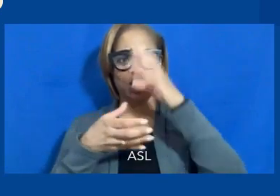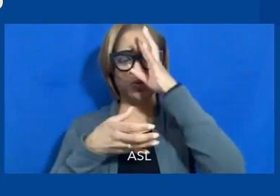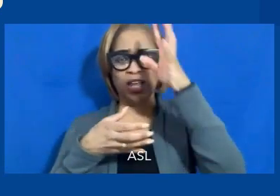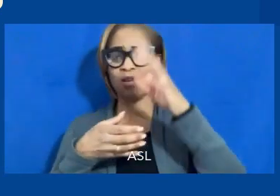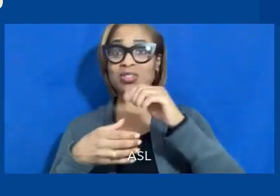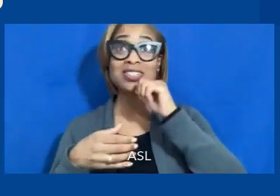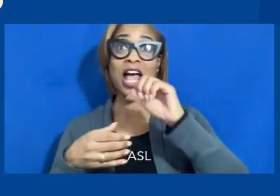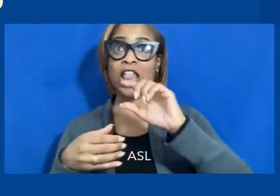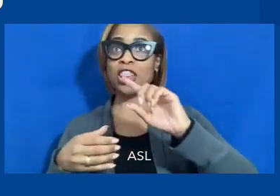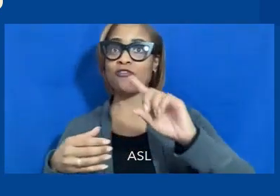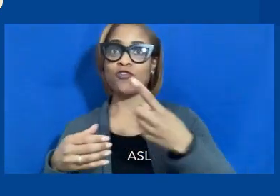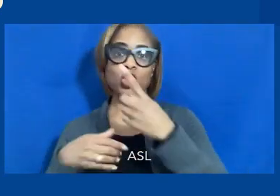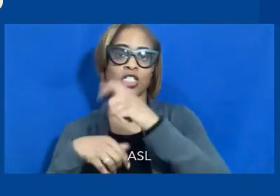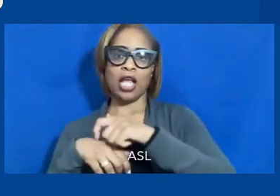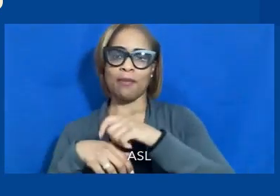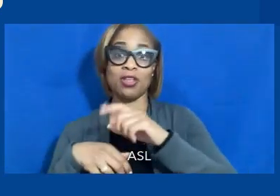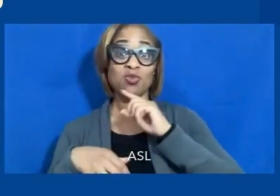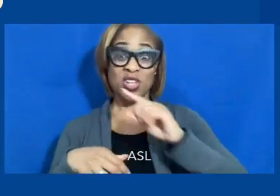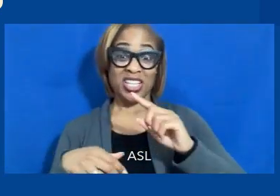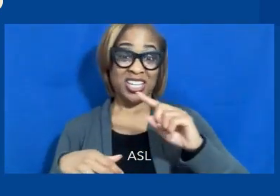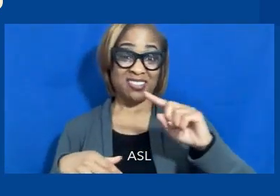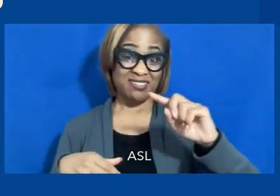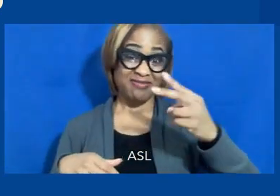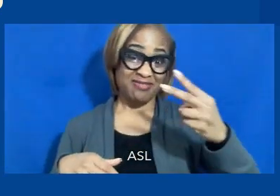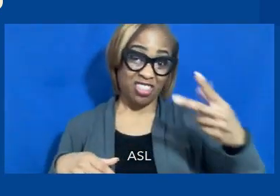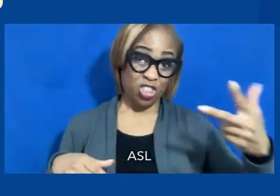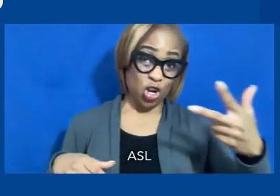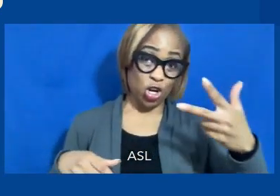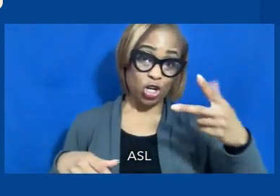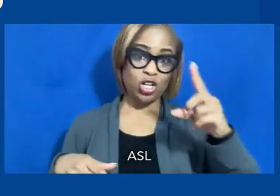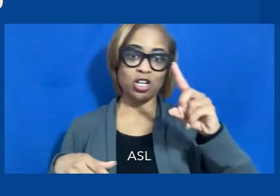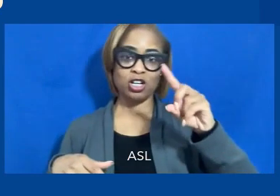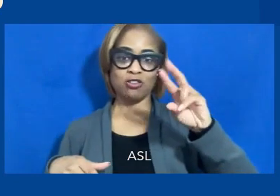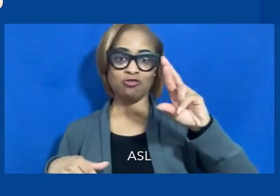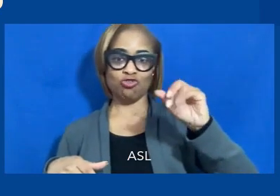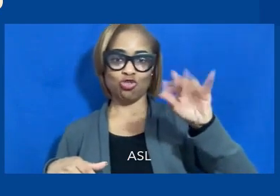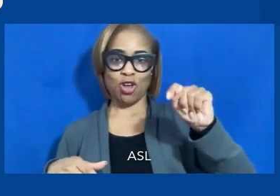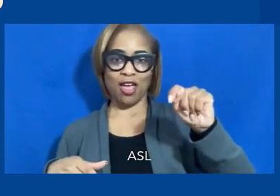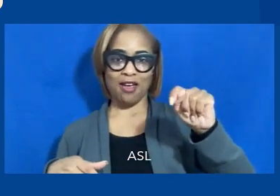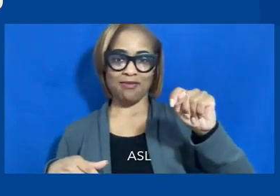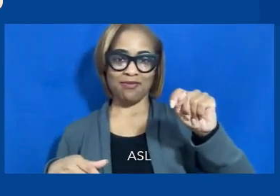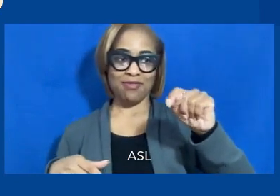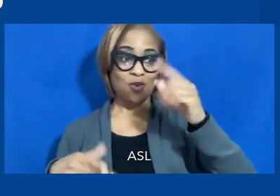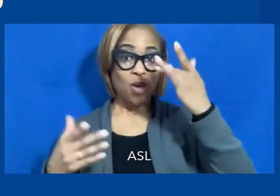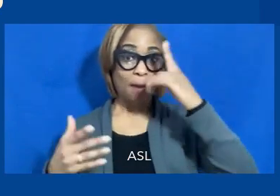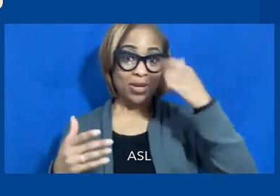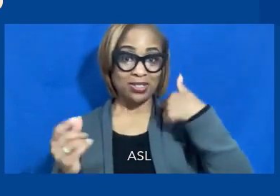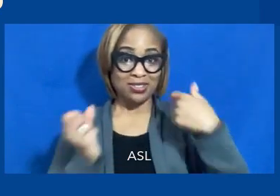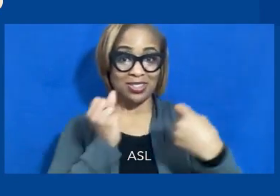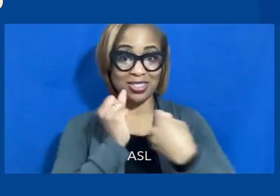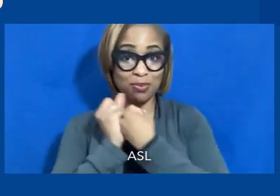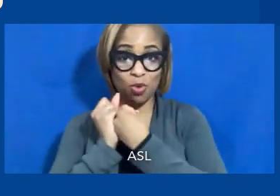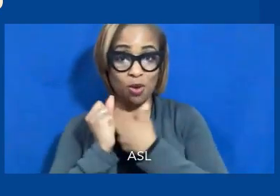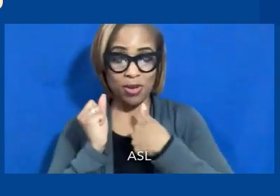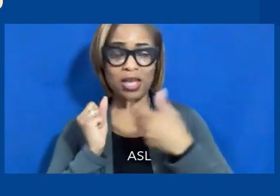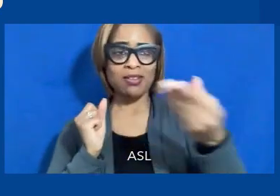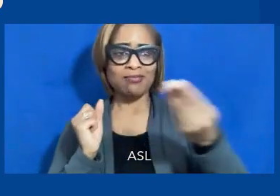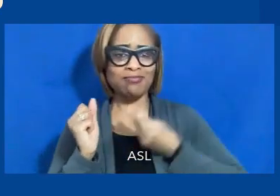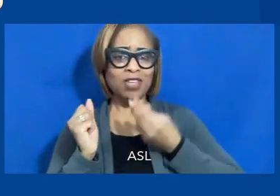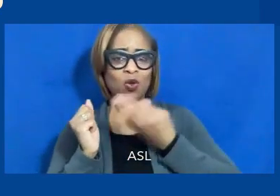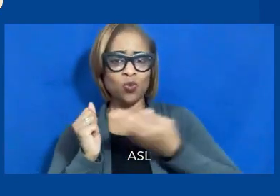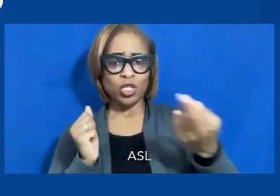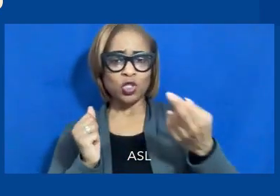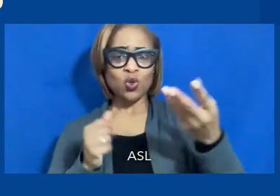third draft, and that comes from because I was supported. You know, I was given the resources and the time to, like, work on